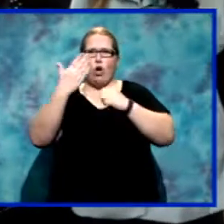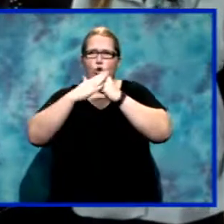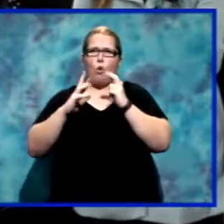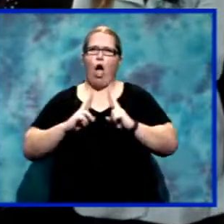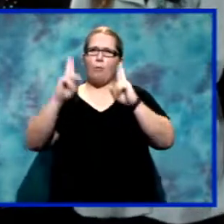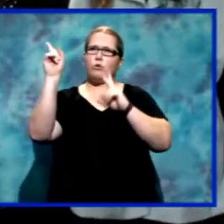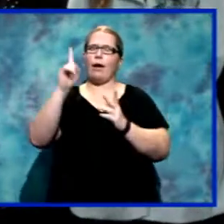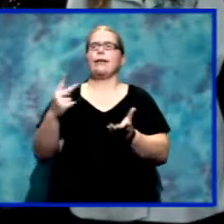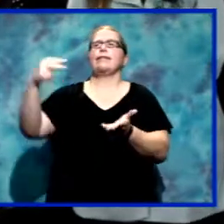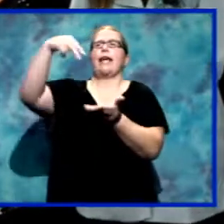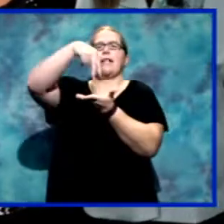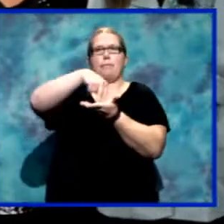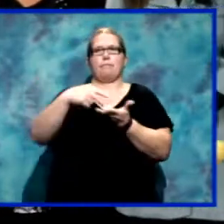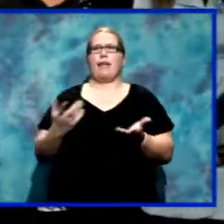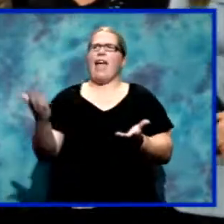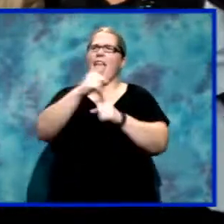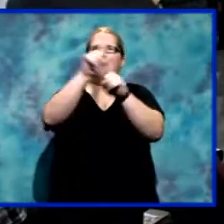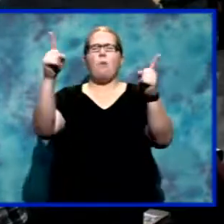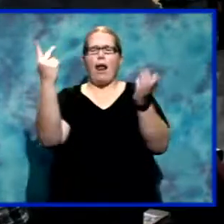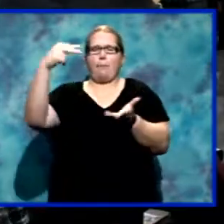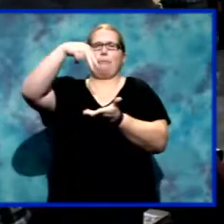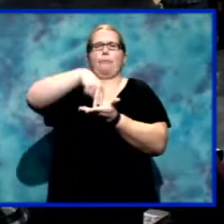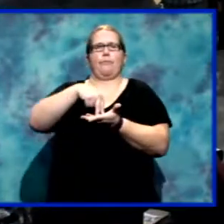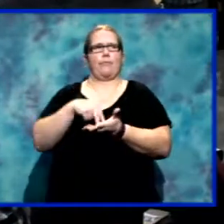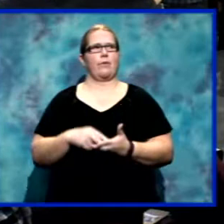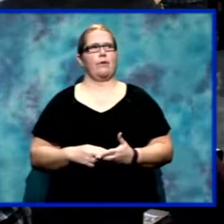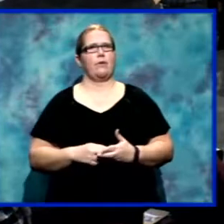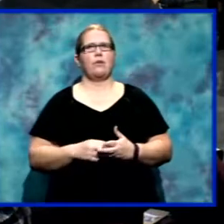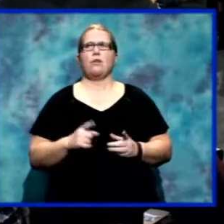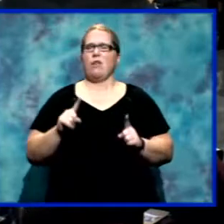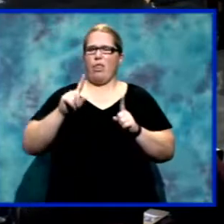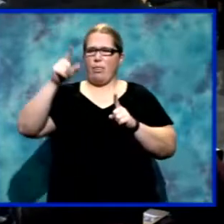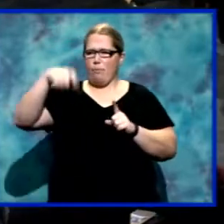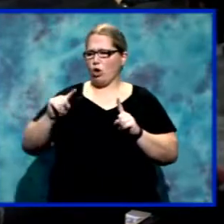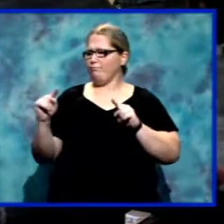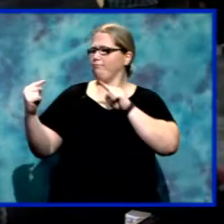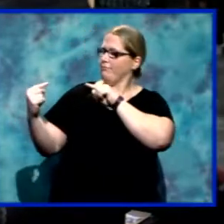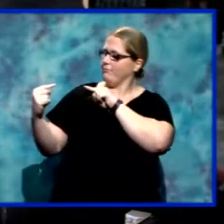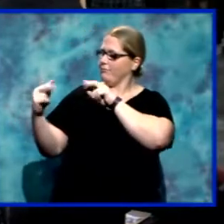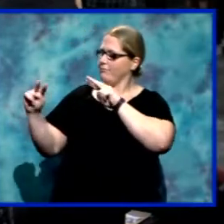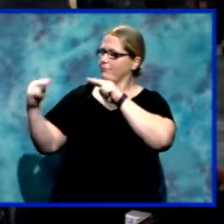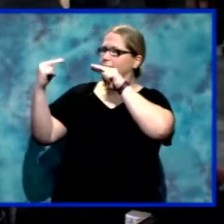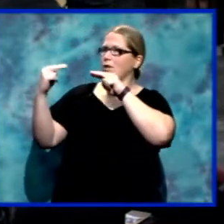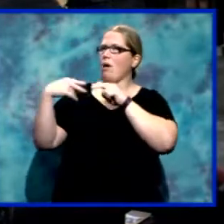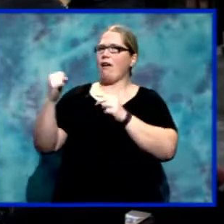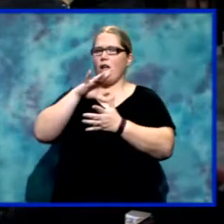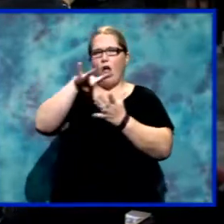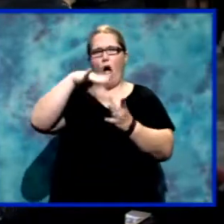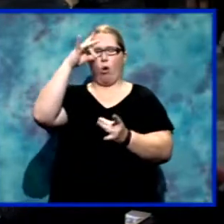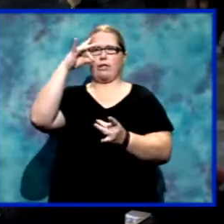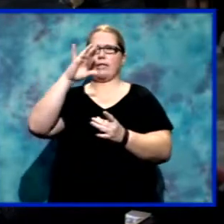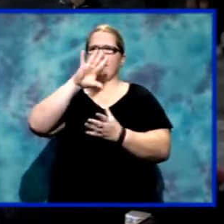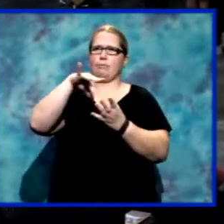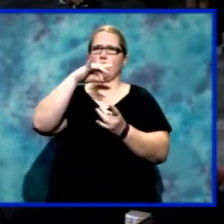up. Everybody up. Turn to the person next to you before we pray and we get the Holy Spirit to bring this